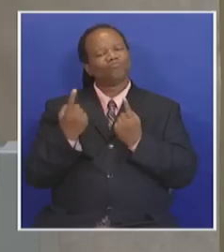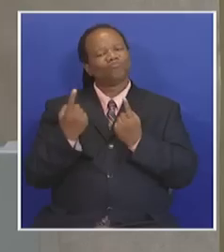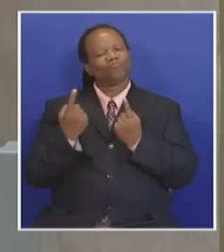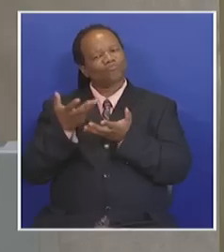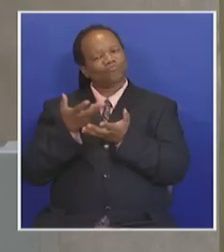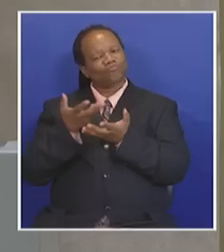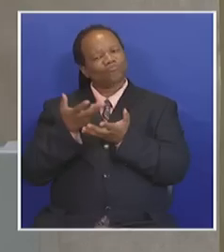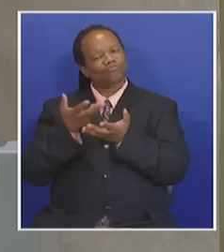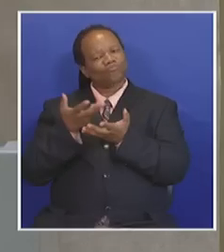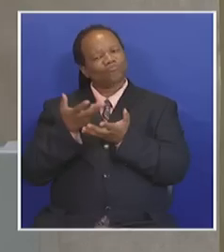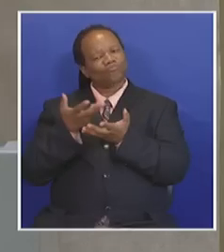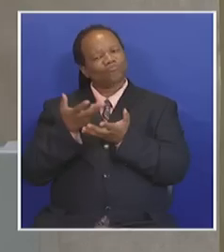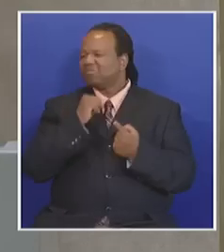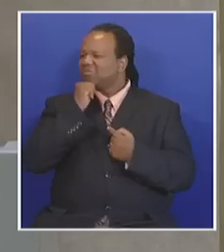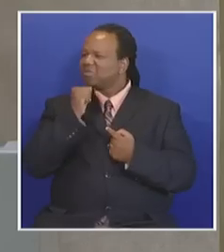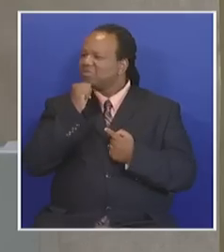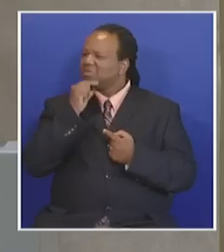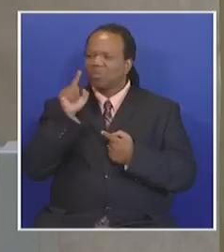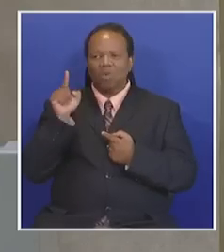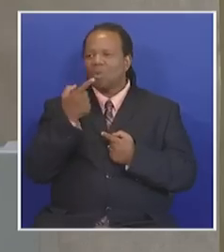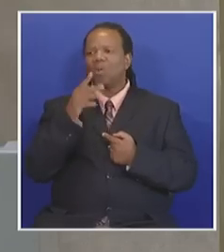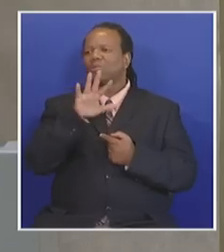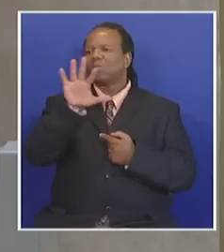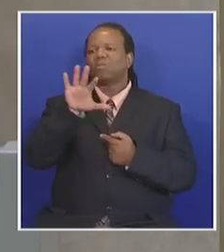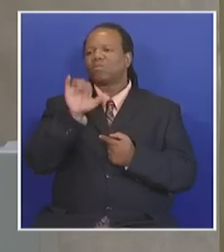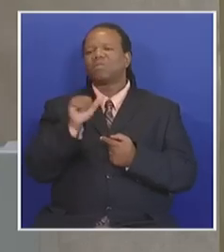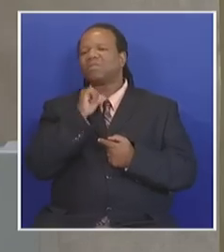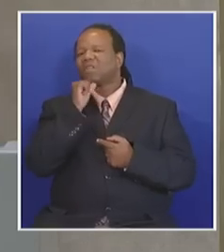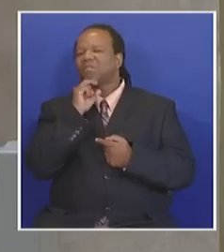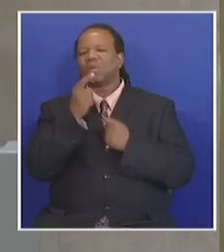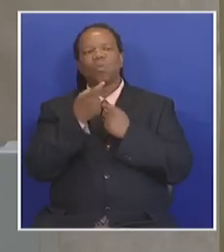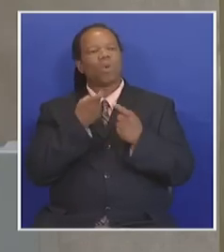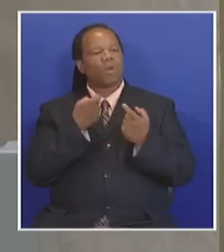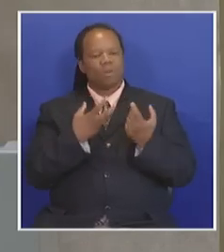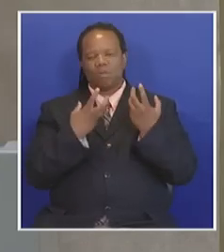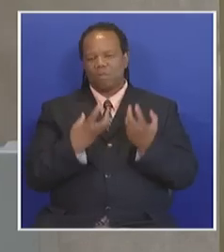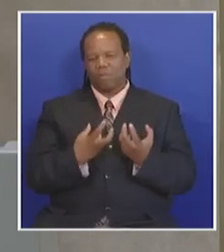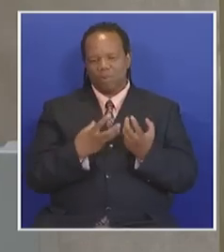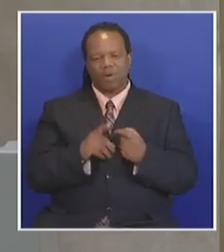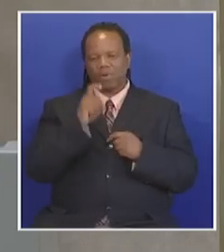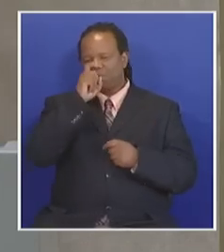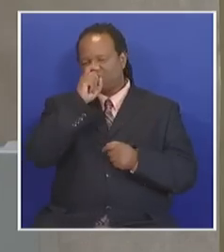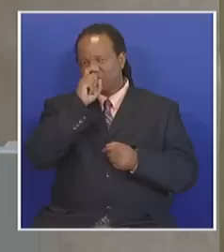Africans, regardless of any socially constructed labels, but as citizens of a united,